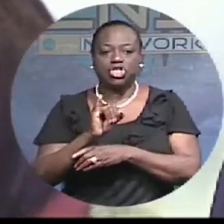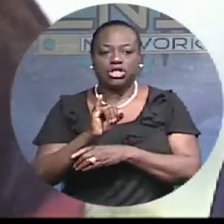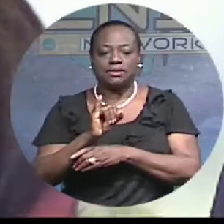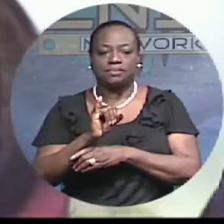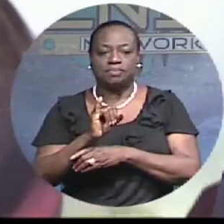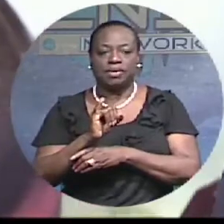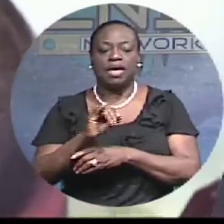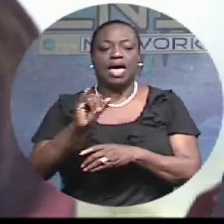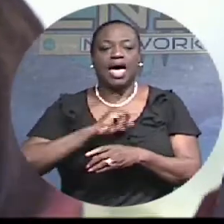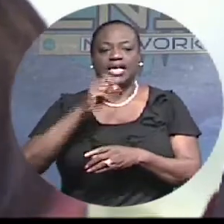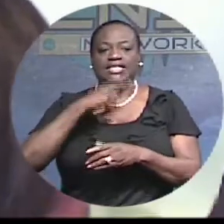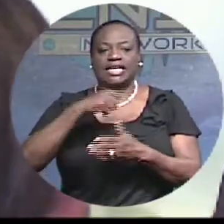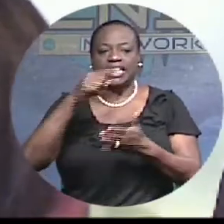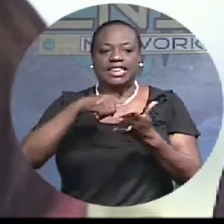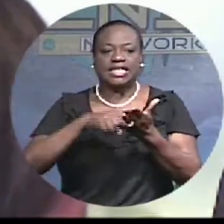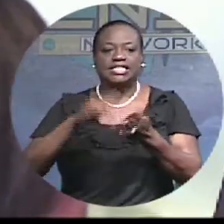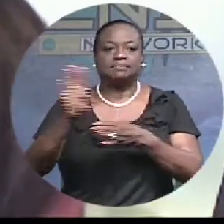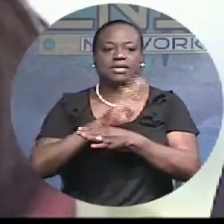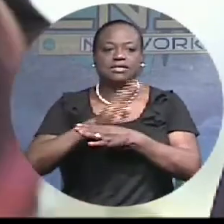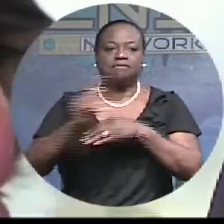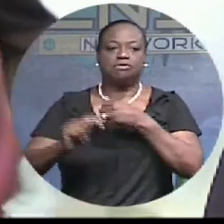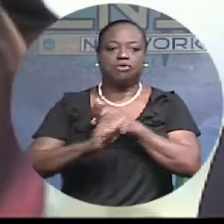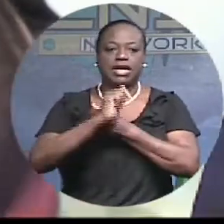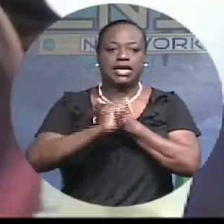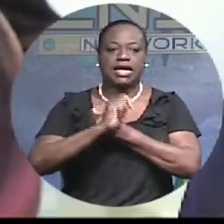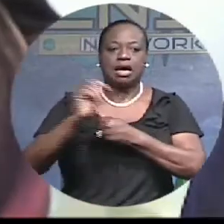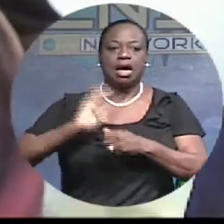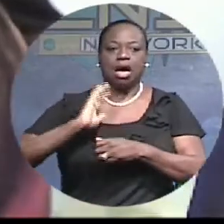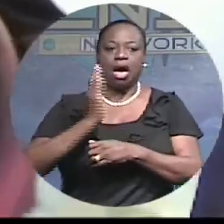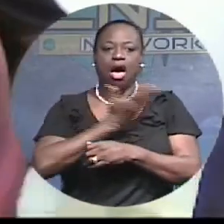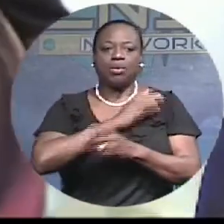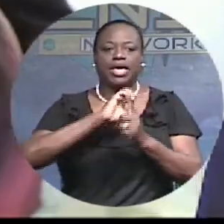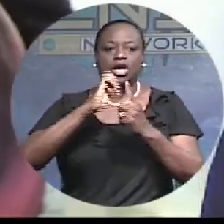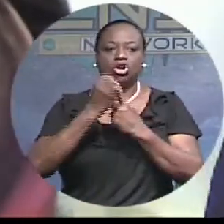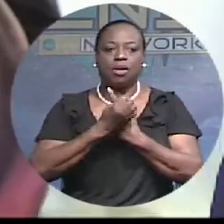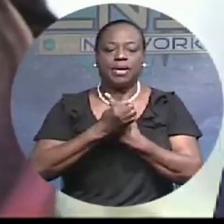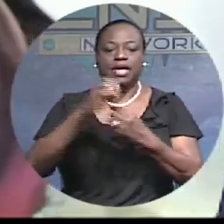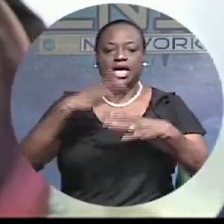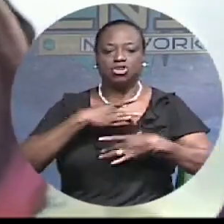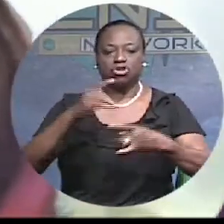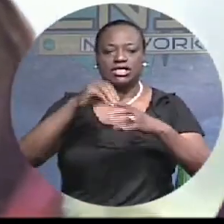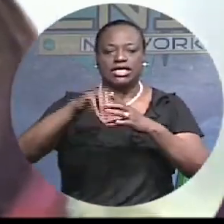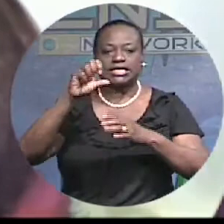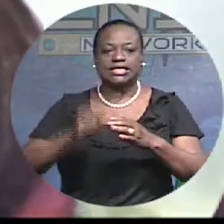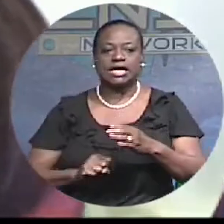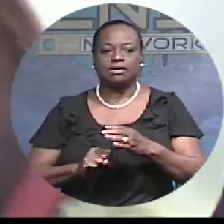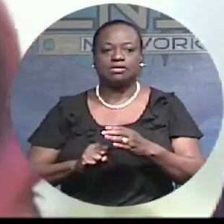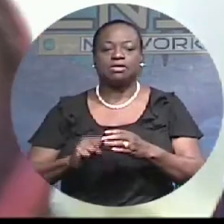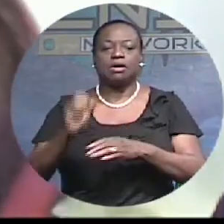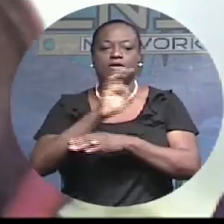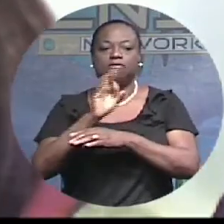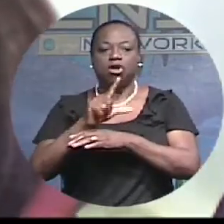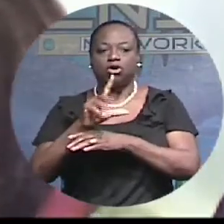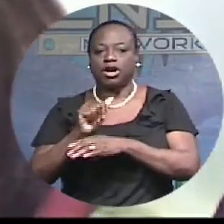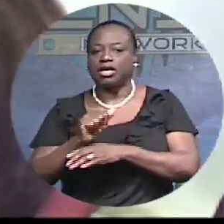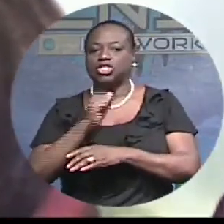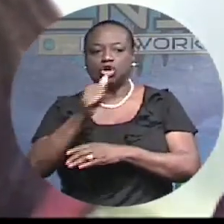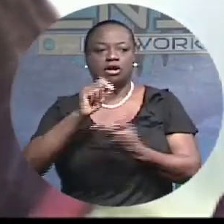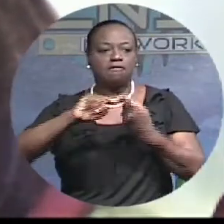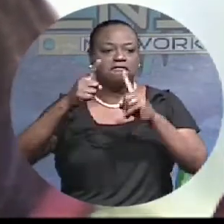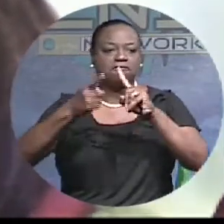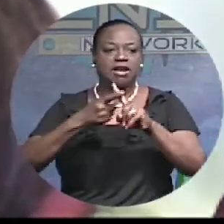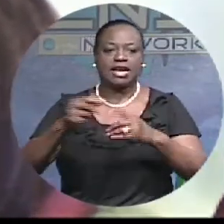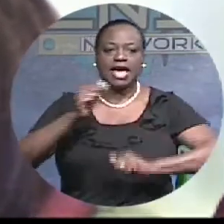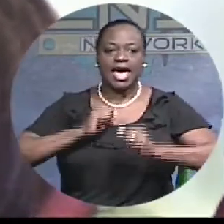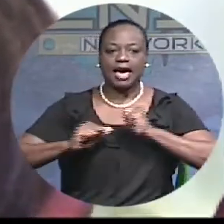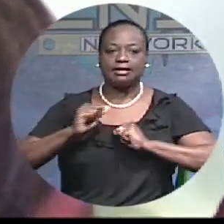this business of threatening our economic interest in South Florida is not a friendly act,